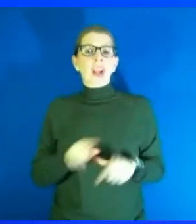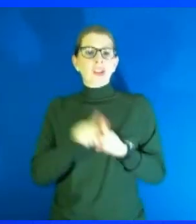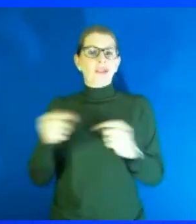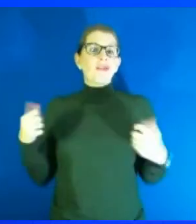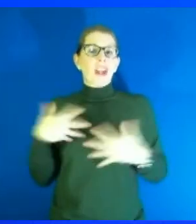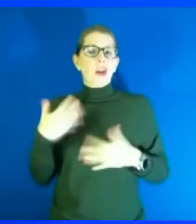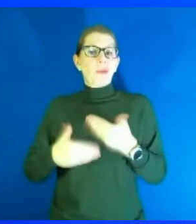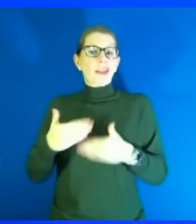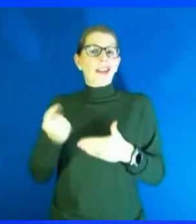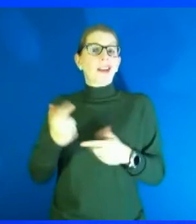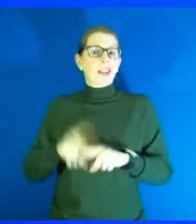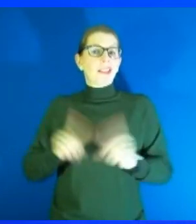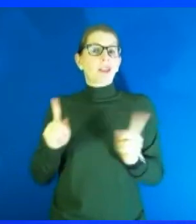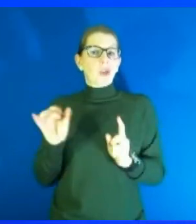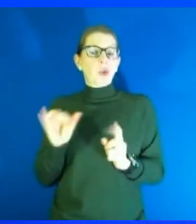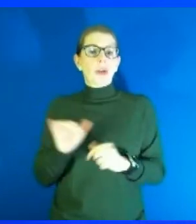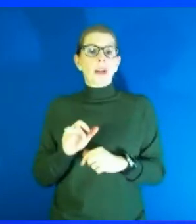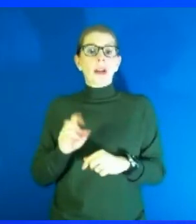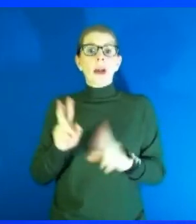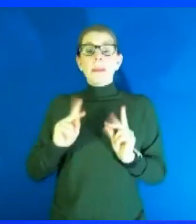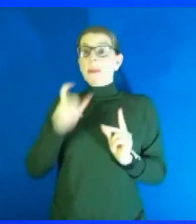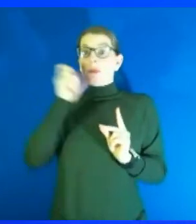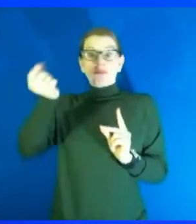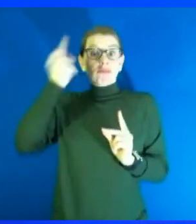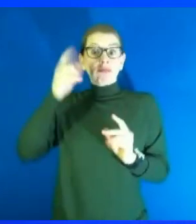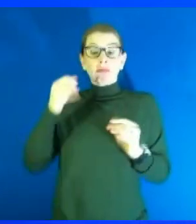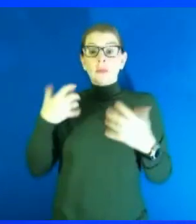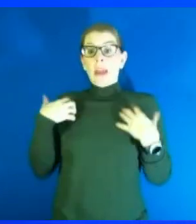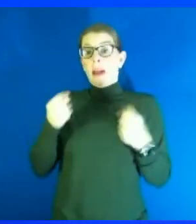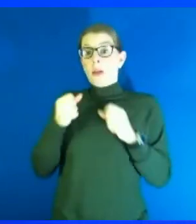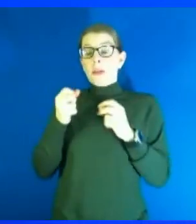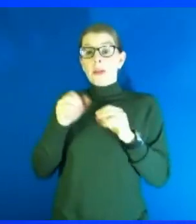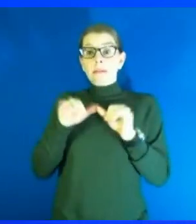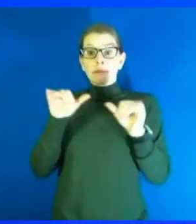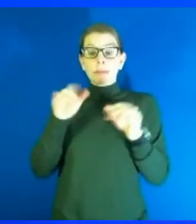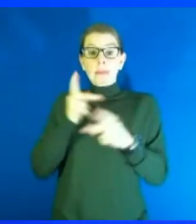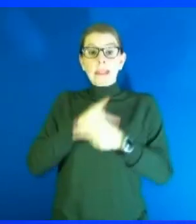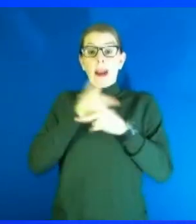don't understand how the healthcare system works, and so it's a very confusing